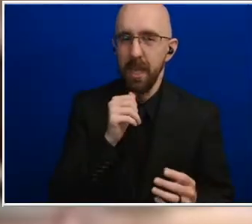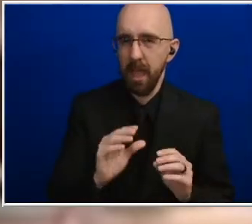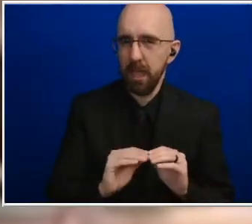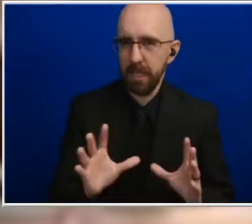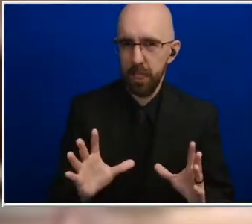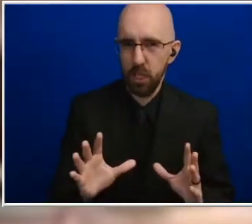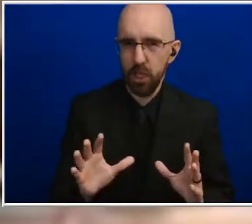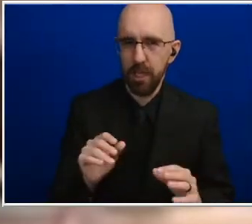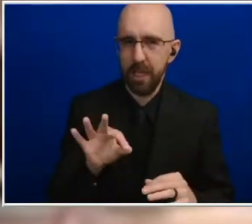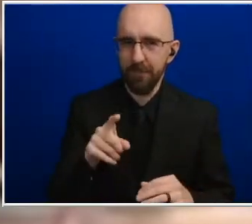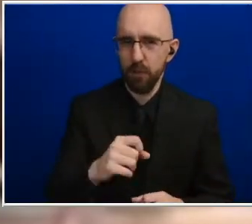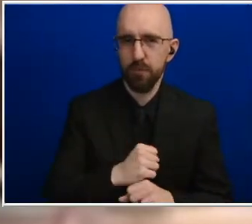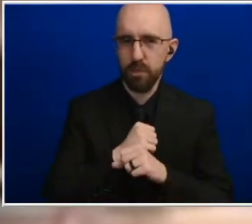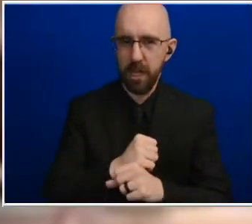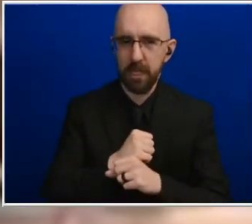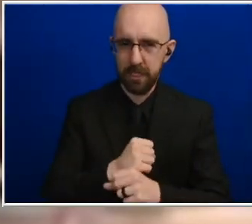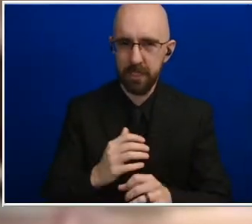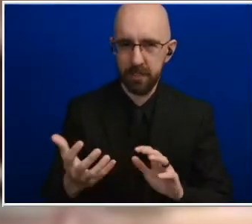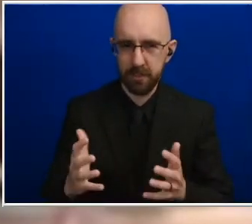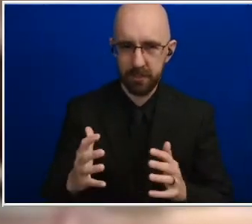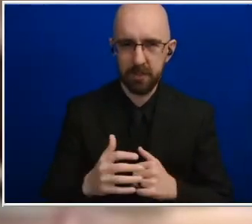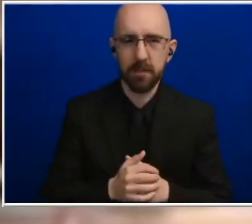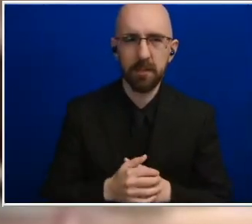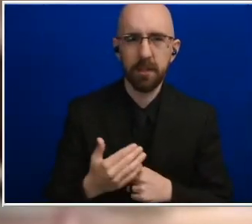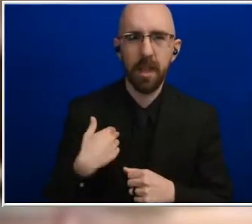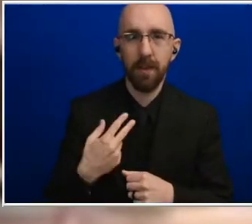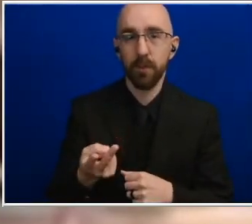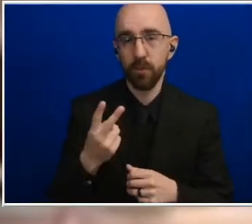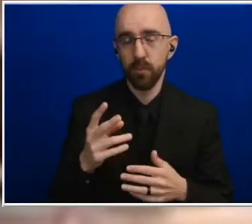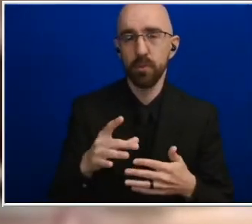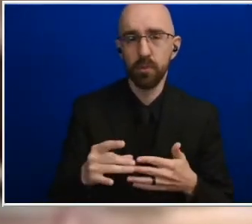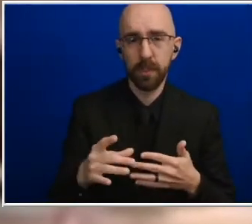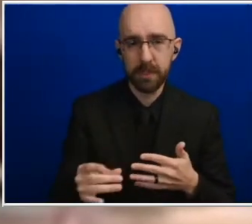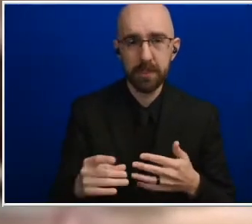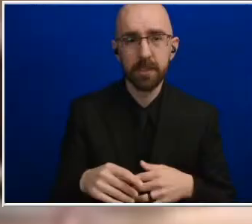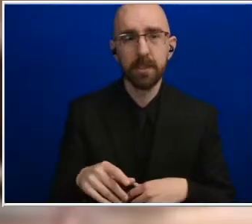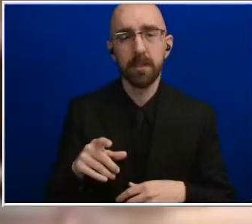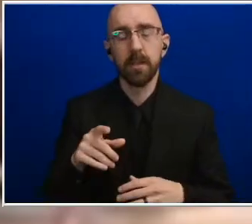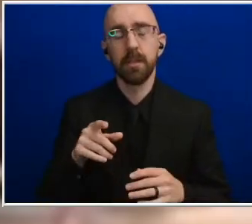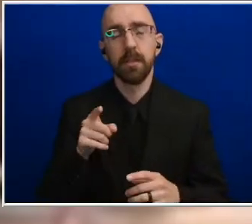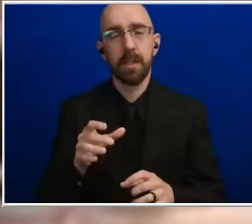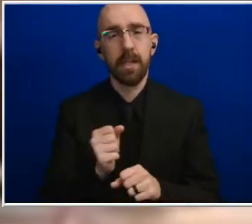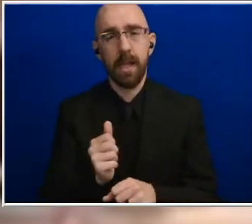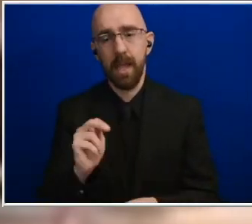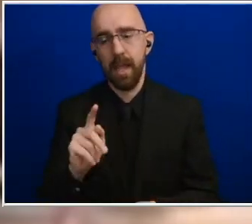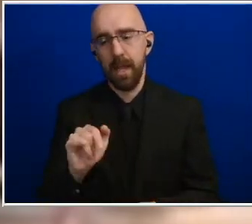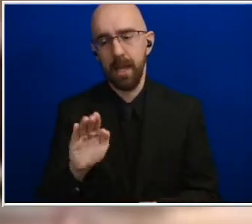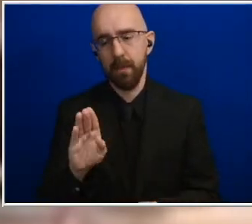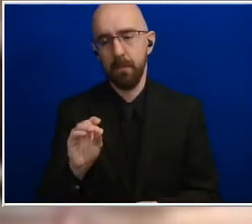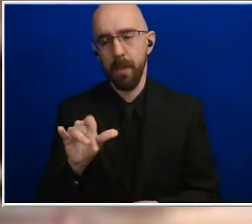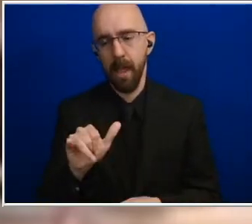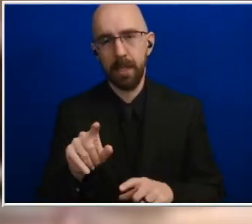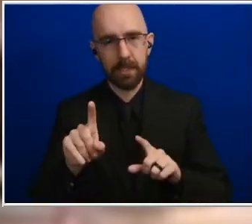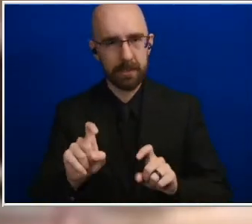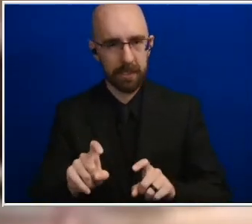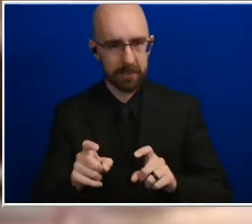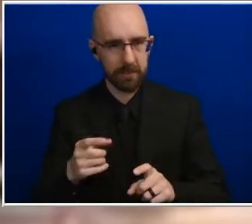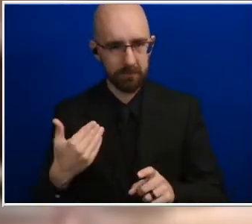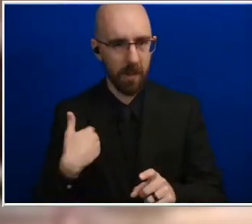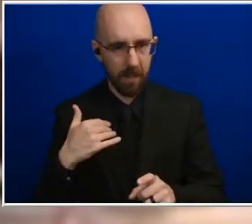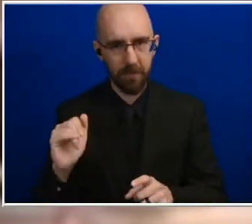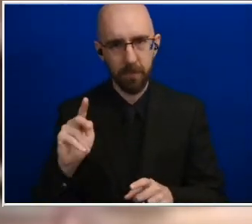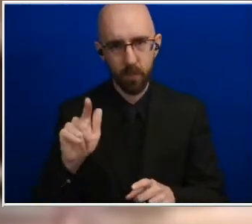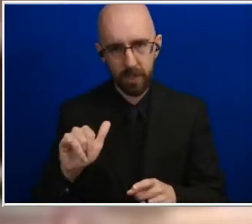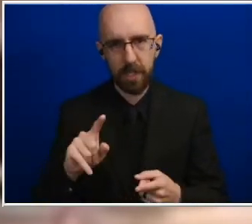be protected. You've got two choices. One would be to get an antibody test and find out whether you have immunity to